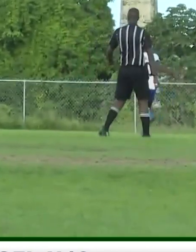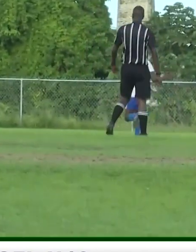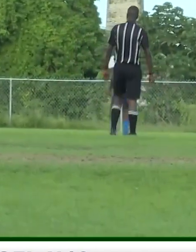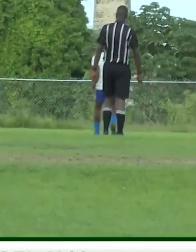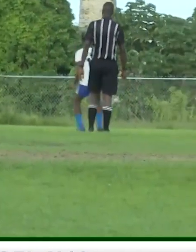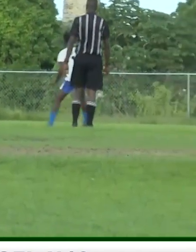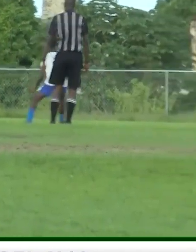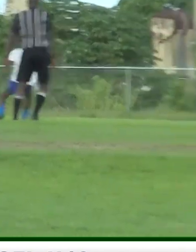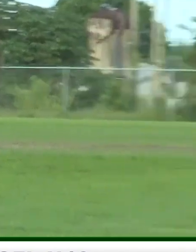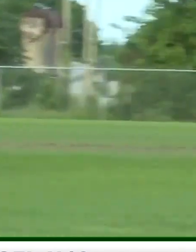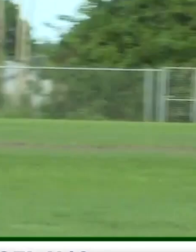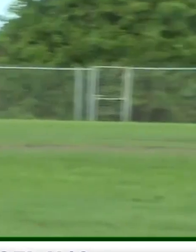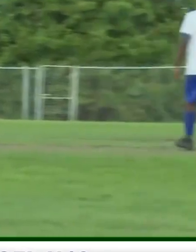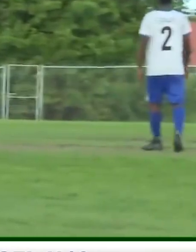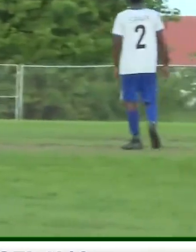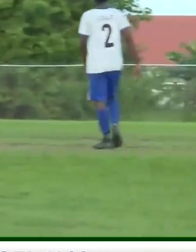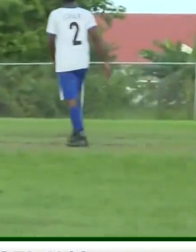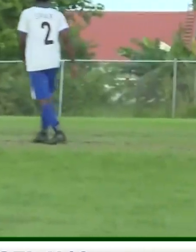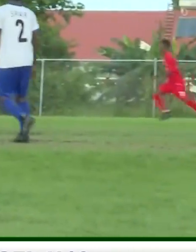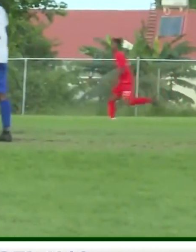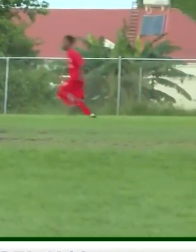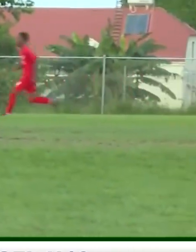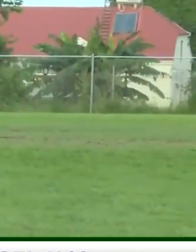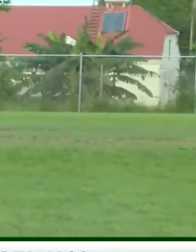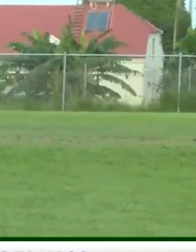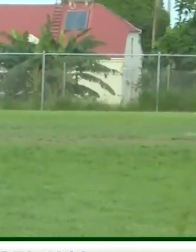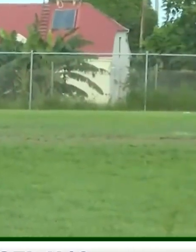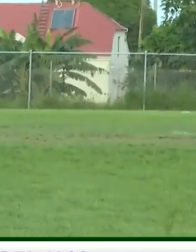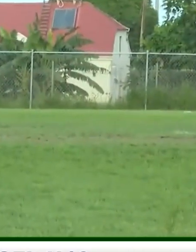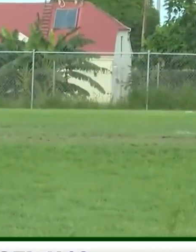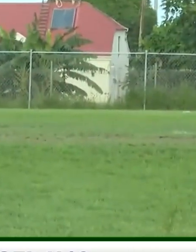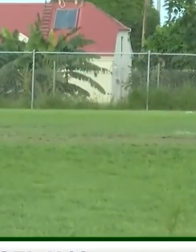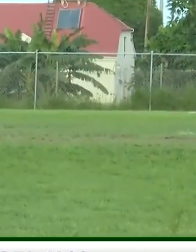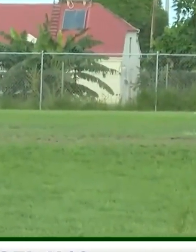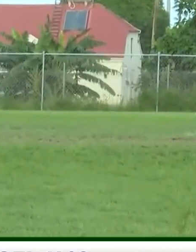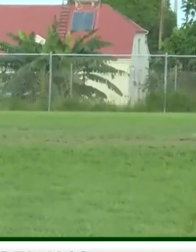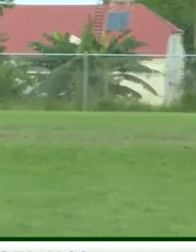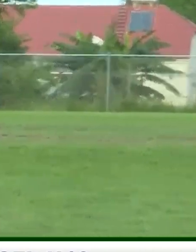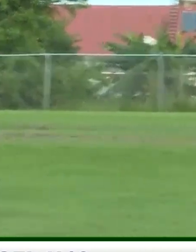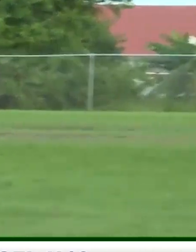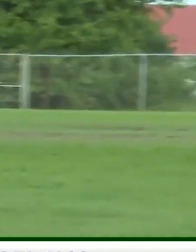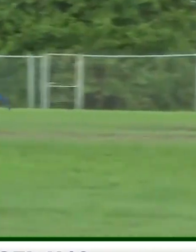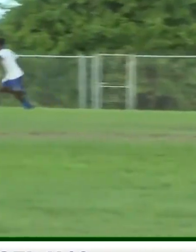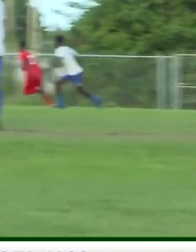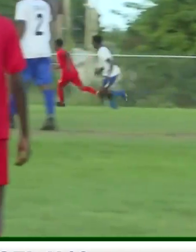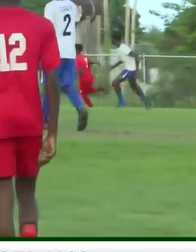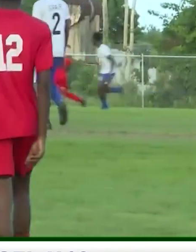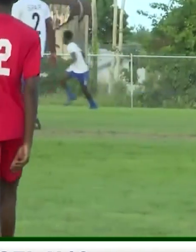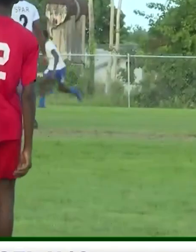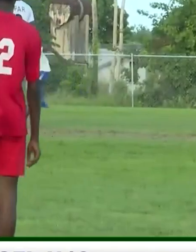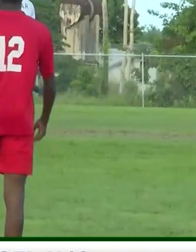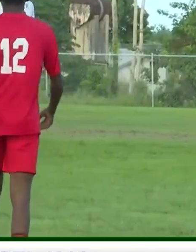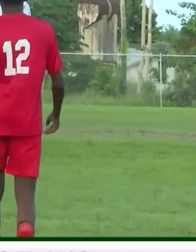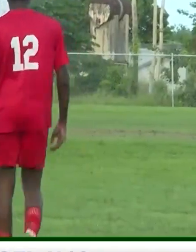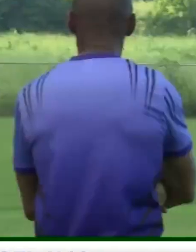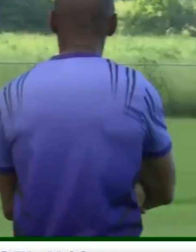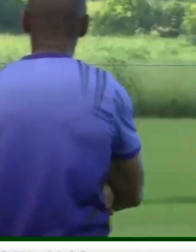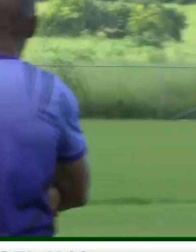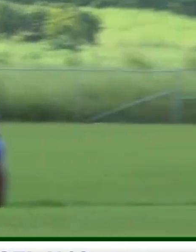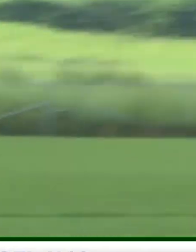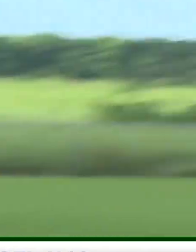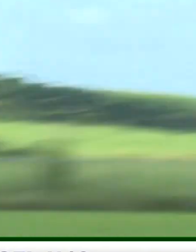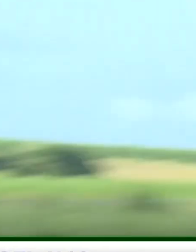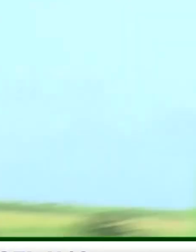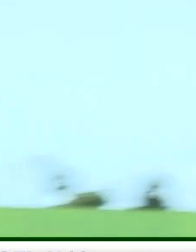Law School welcomed the boys from St. Leonard's to Messiah Street in the hopes of making home advantage work in their favor. And it was in the 30th minute of play